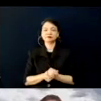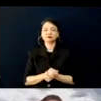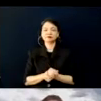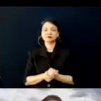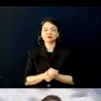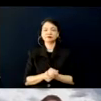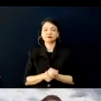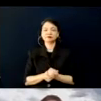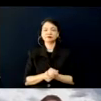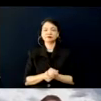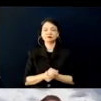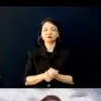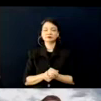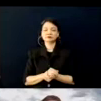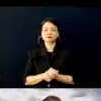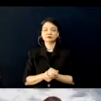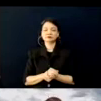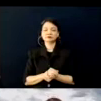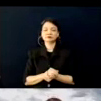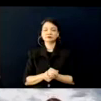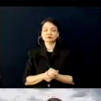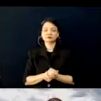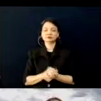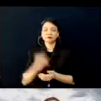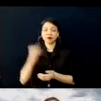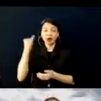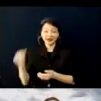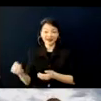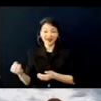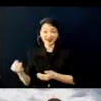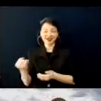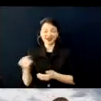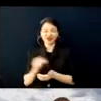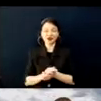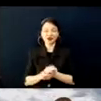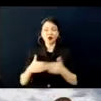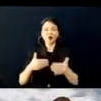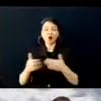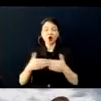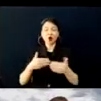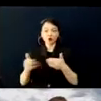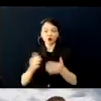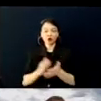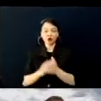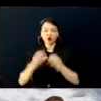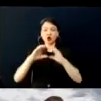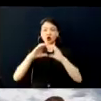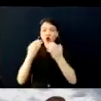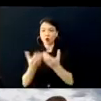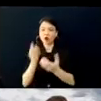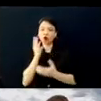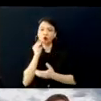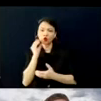And finally, you know, even among the sort of age group that uses smartphones the most,